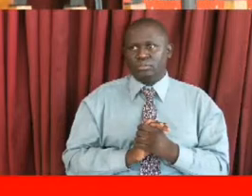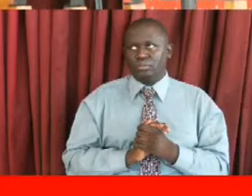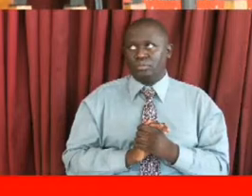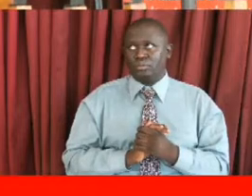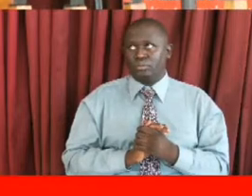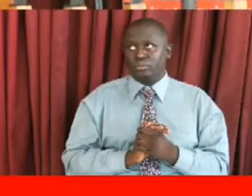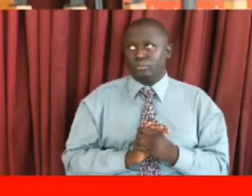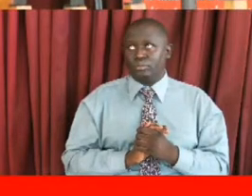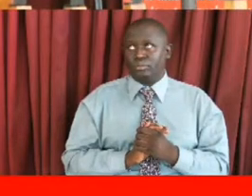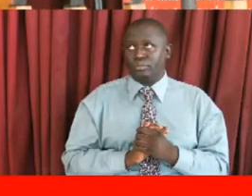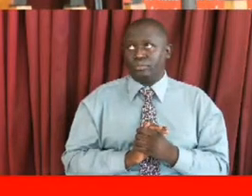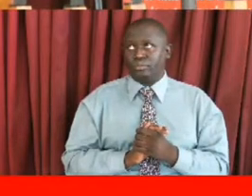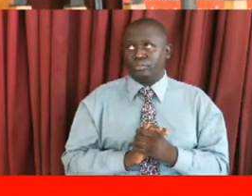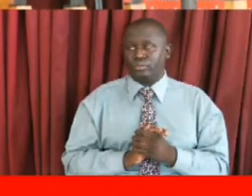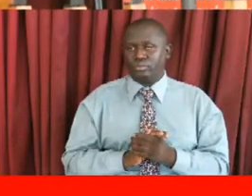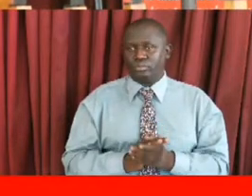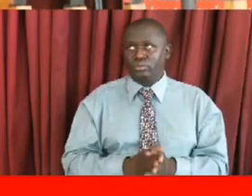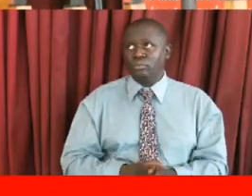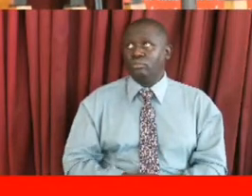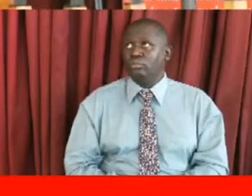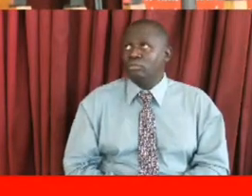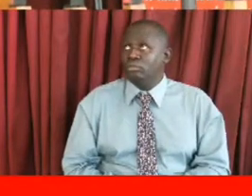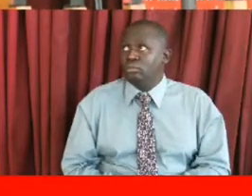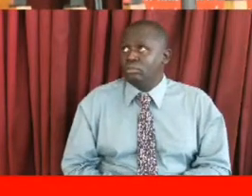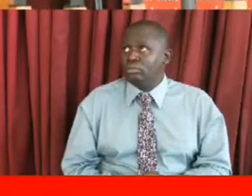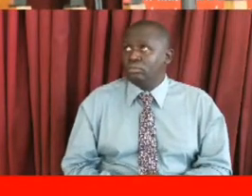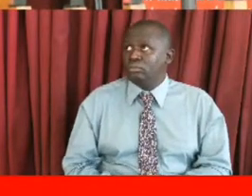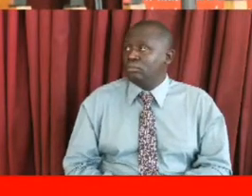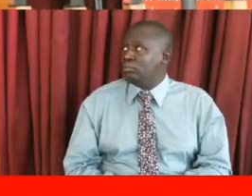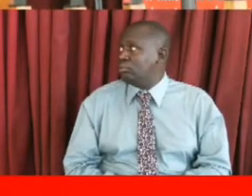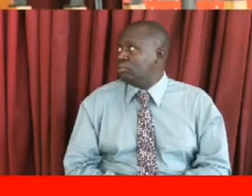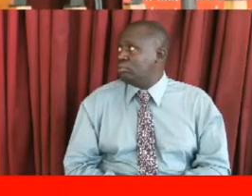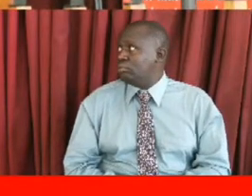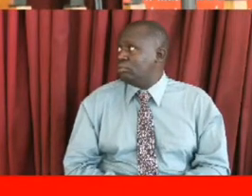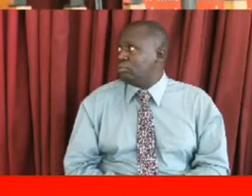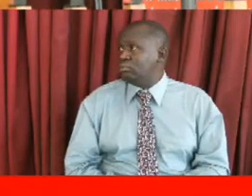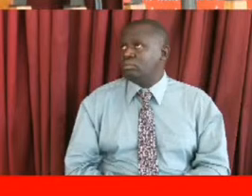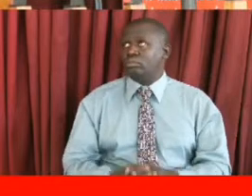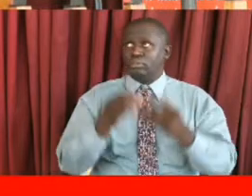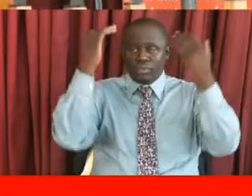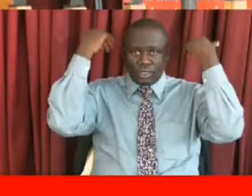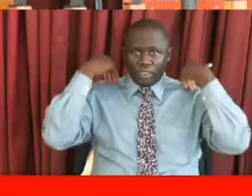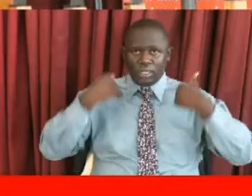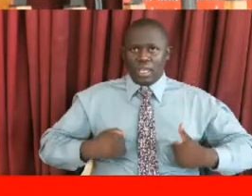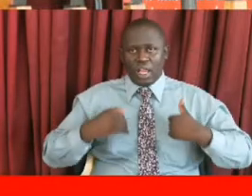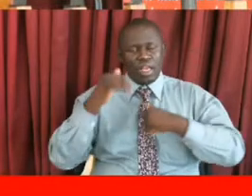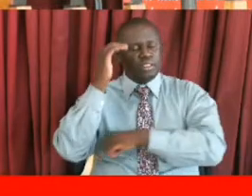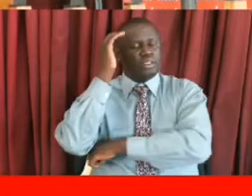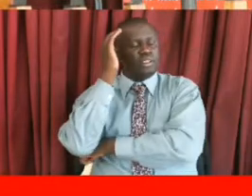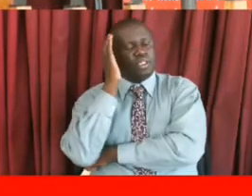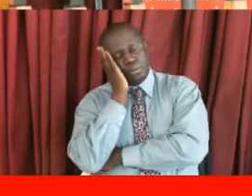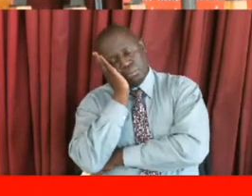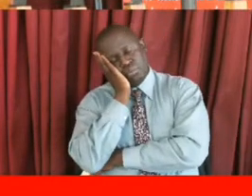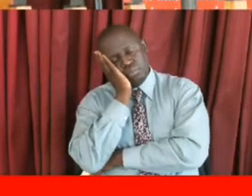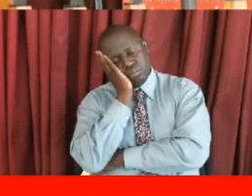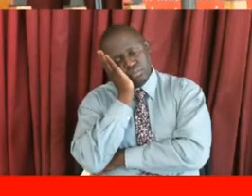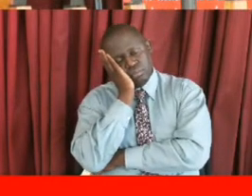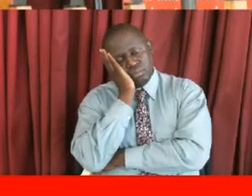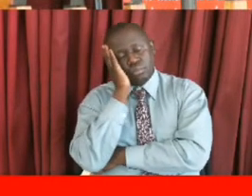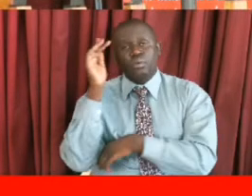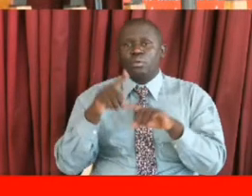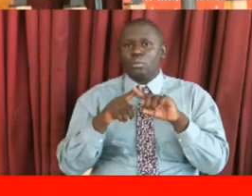40 amen amen I sleep but my